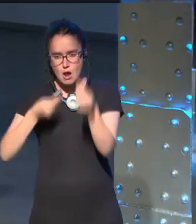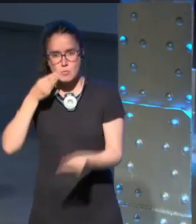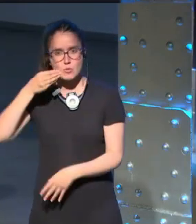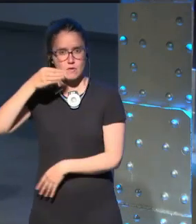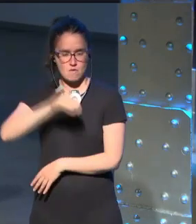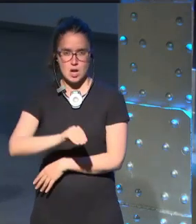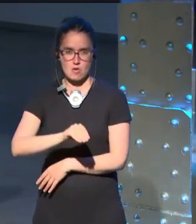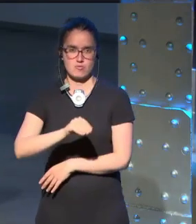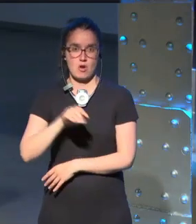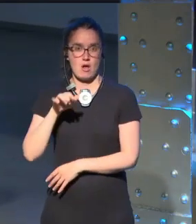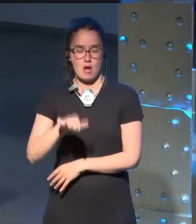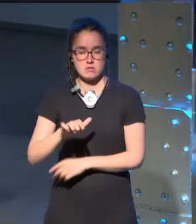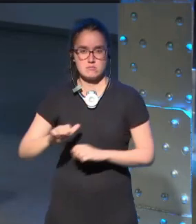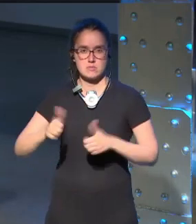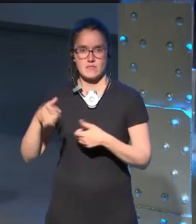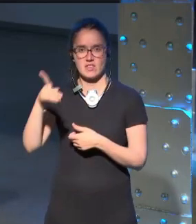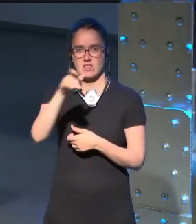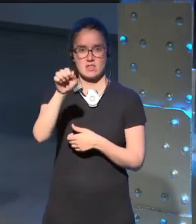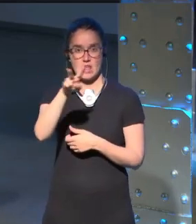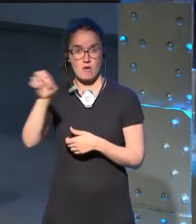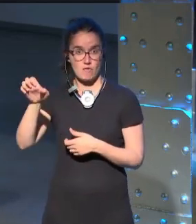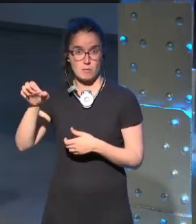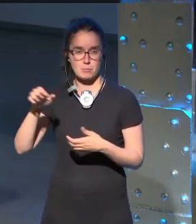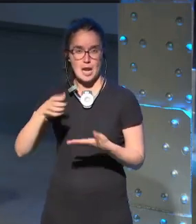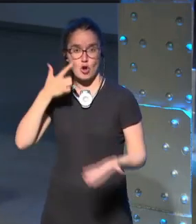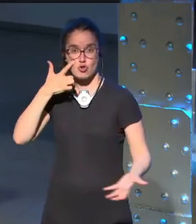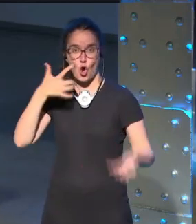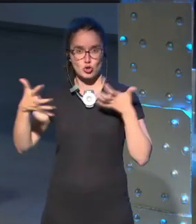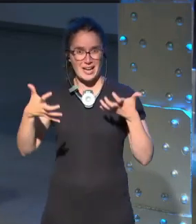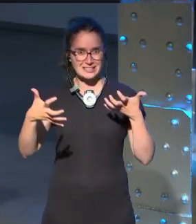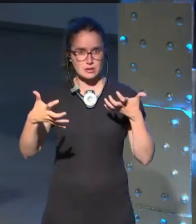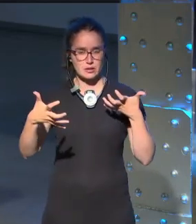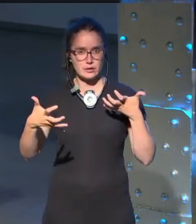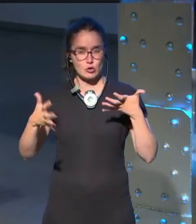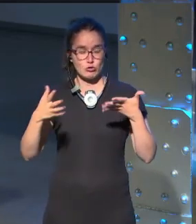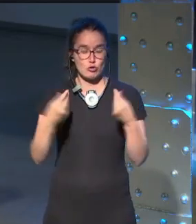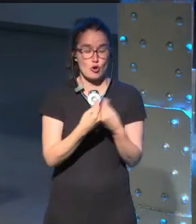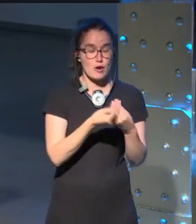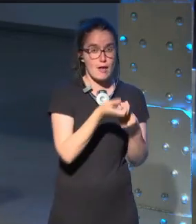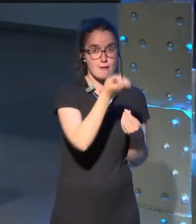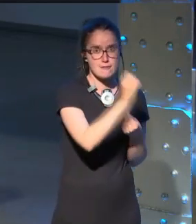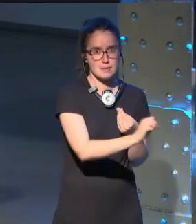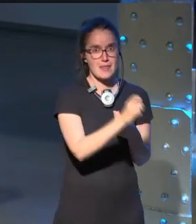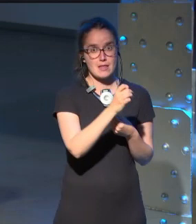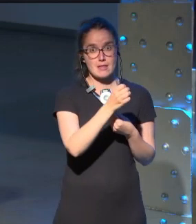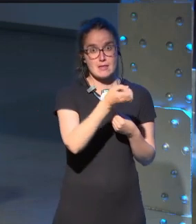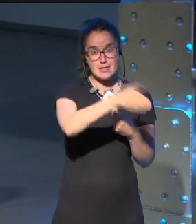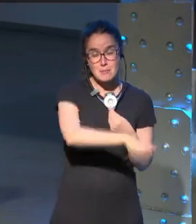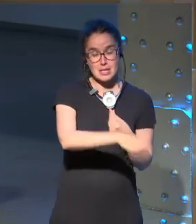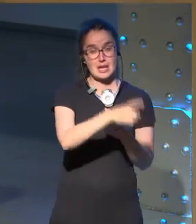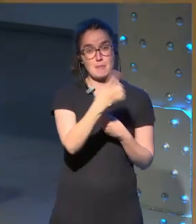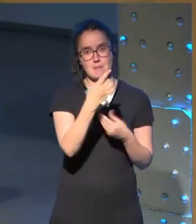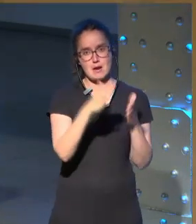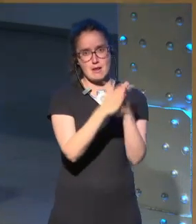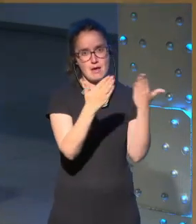with this victim. And then I figured, well, I'd like Gurney to be married, right? That'd be a good thing to be